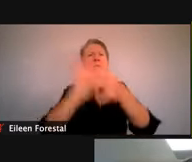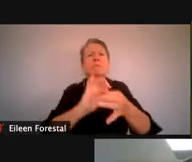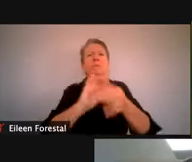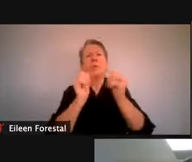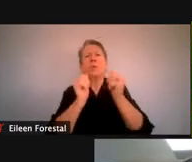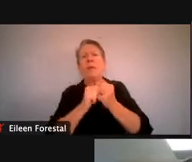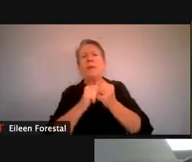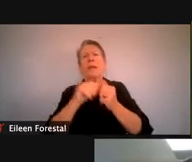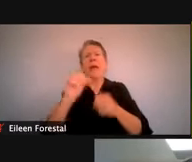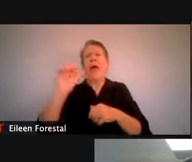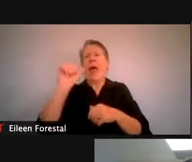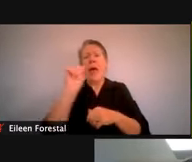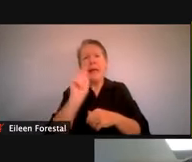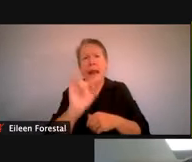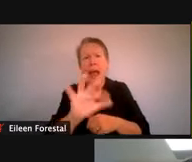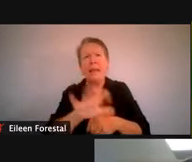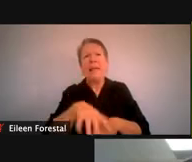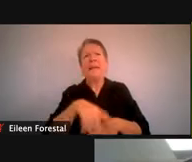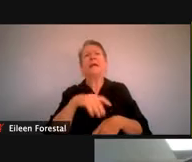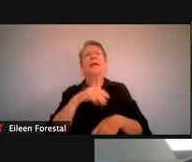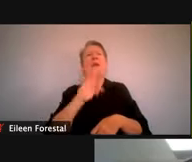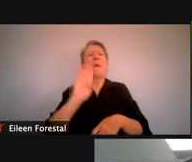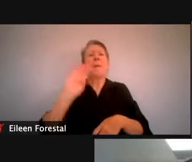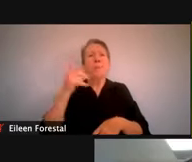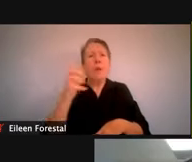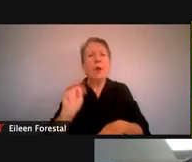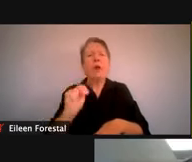Hudson, Monmouth, Middlesex, and Union.